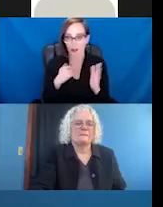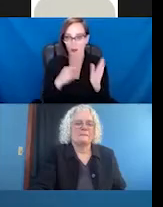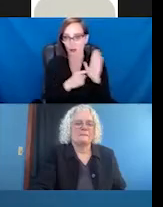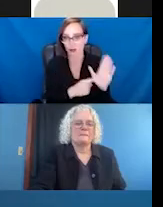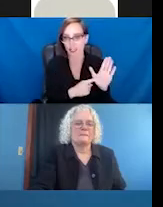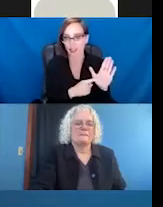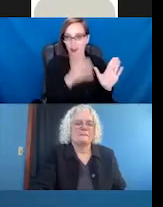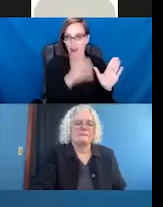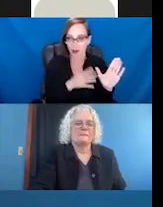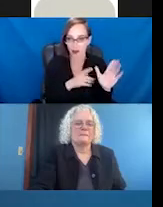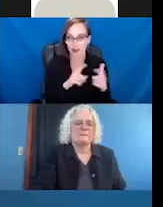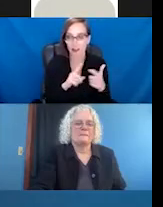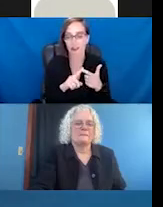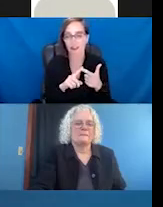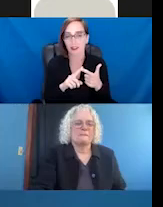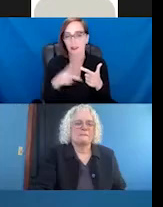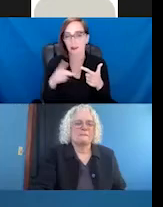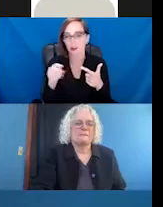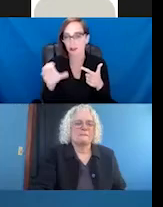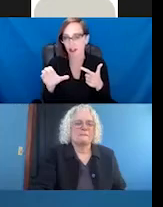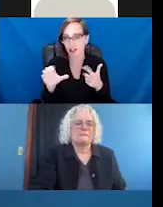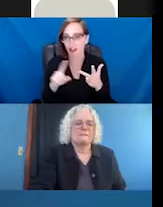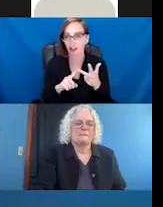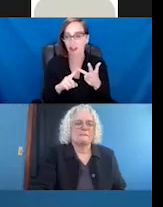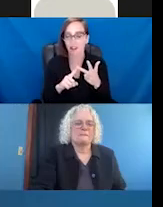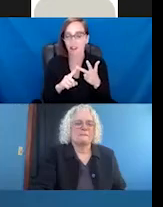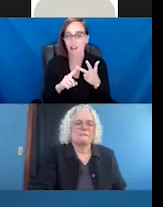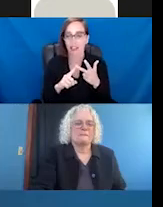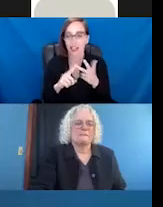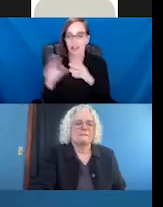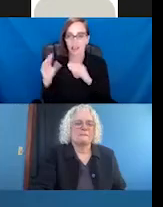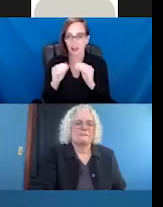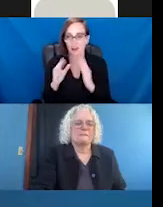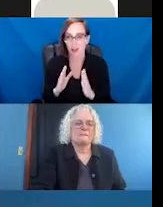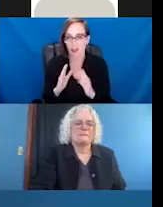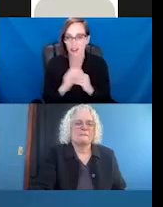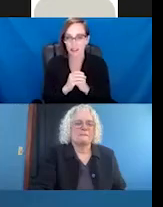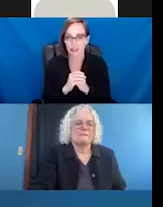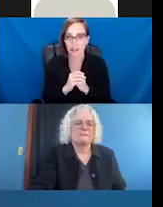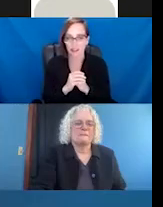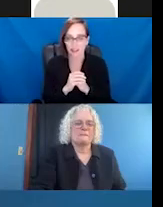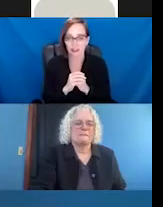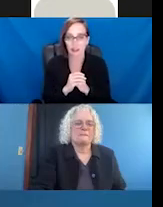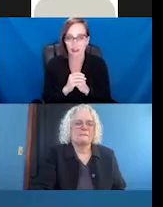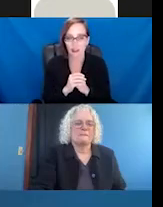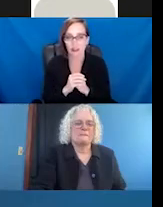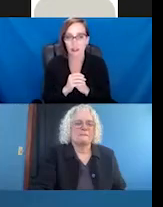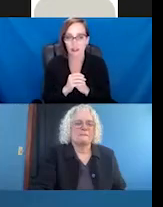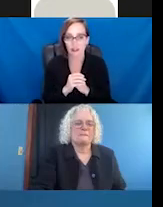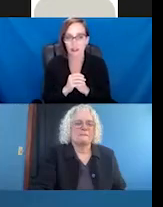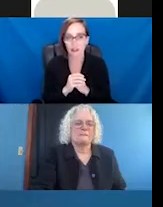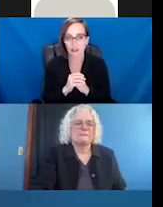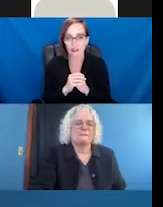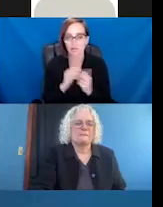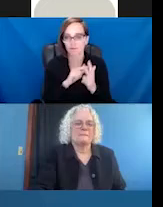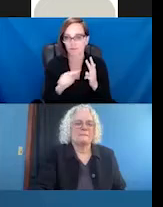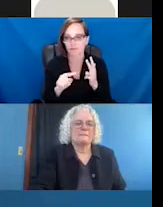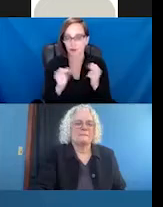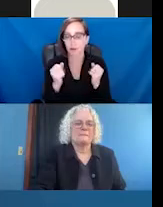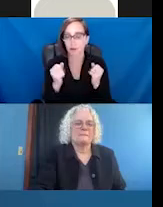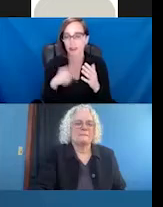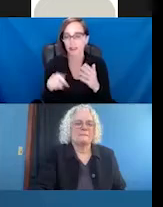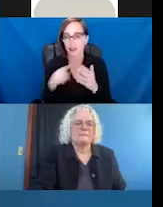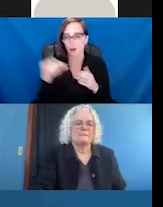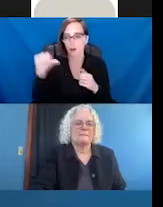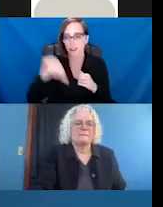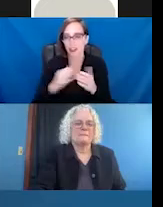and immigrants. And because of this, in large part, for a long time, they were denied the right to organize, the right to